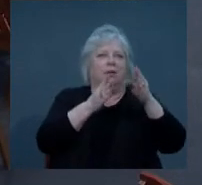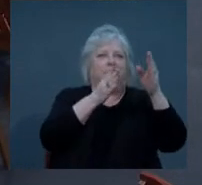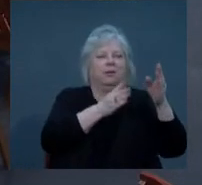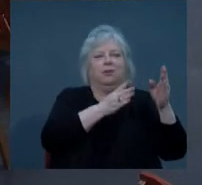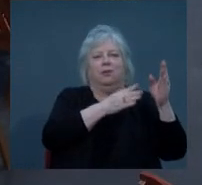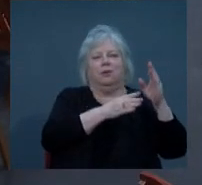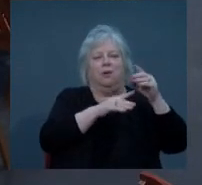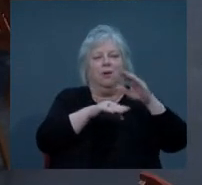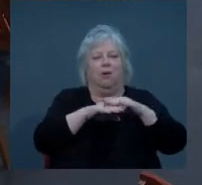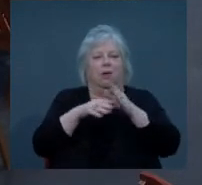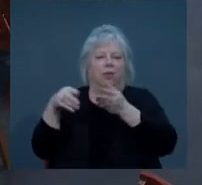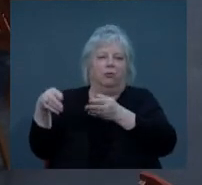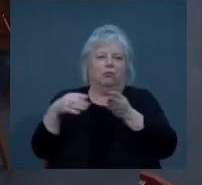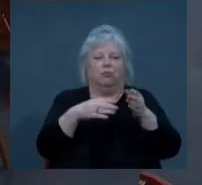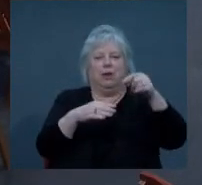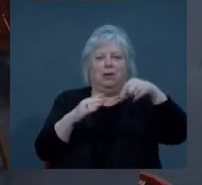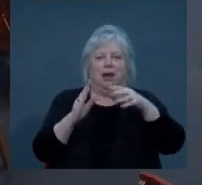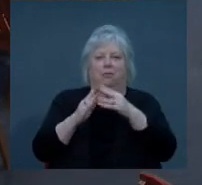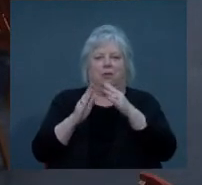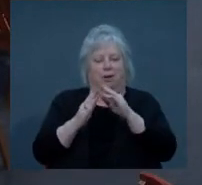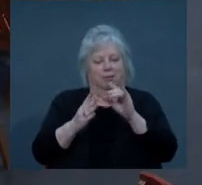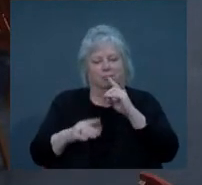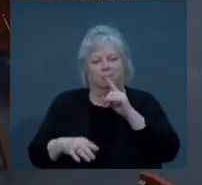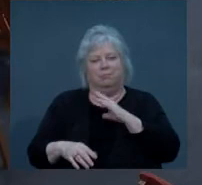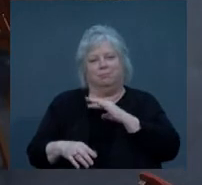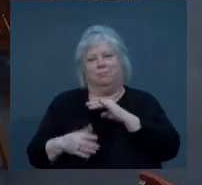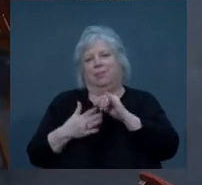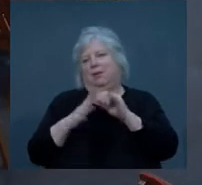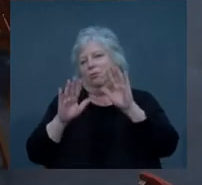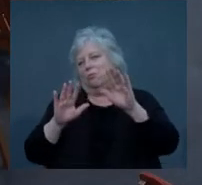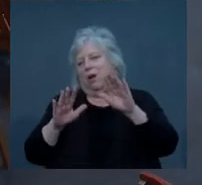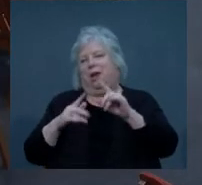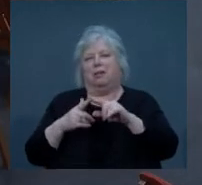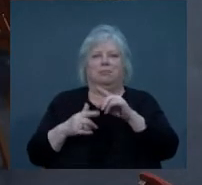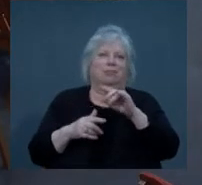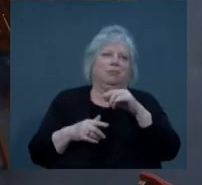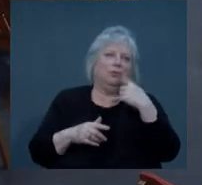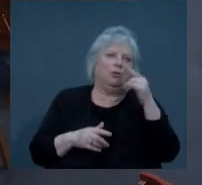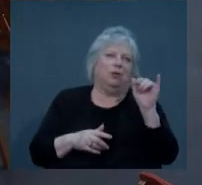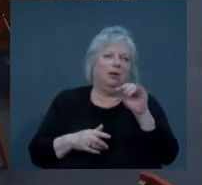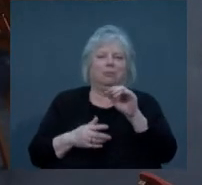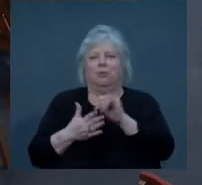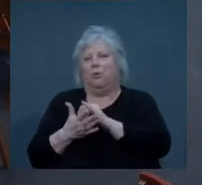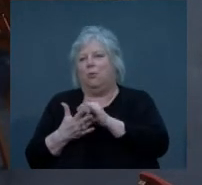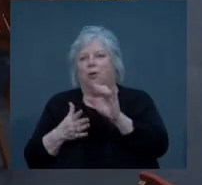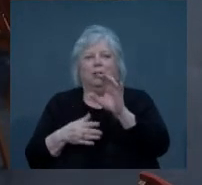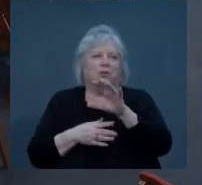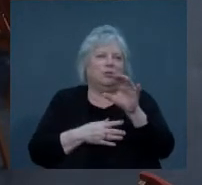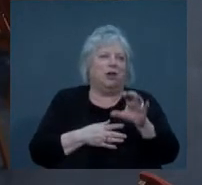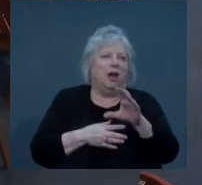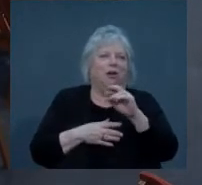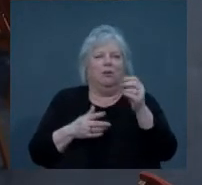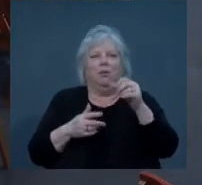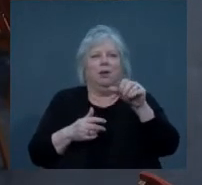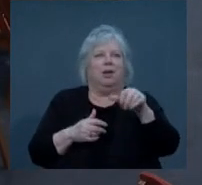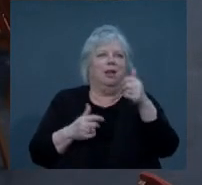that's great, and that's New York and Chicago and other major cities. And sometimes we see a parking